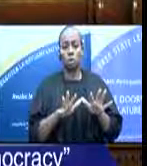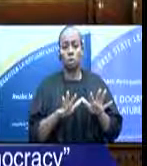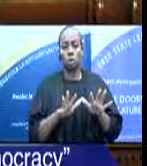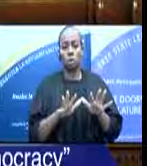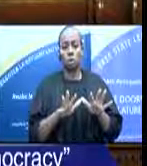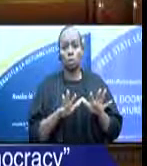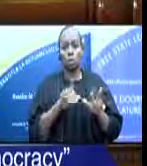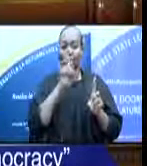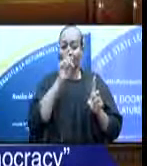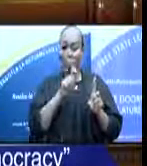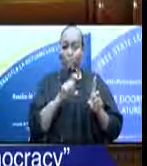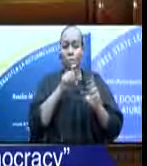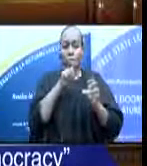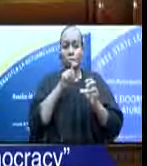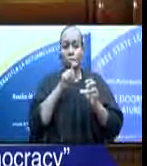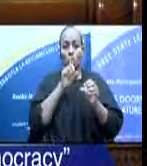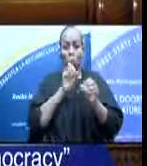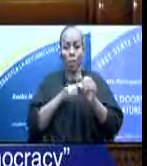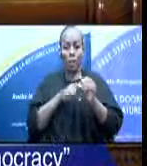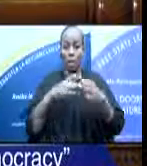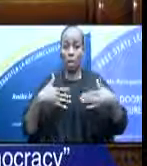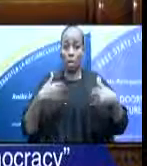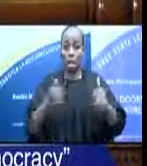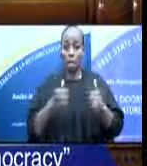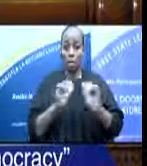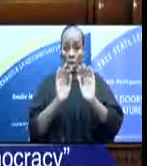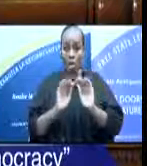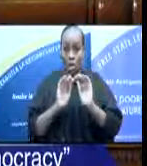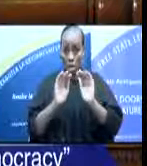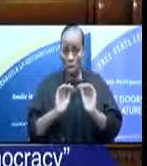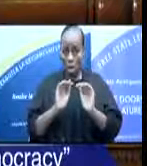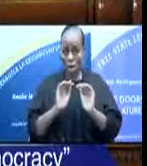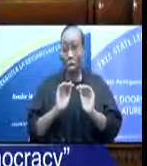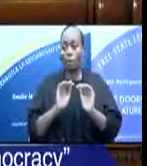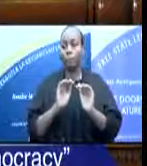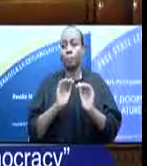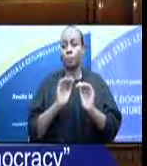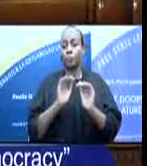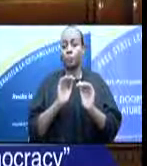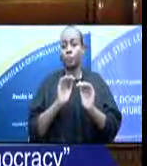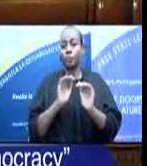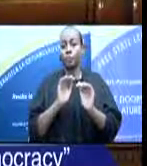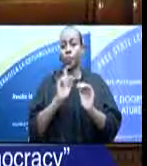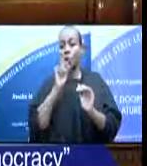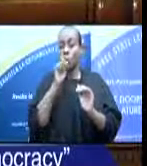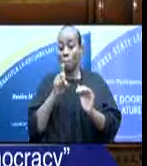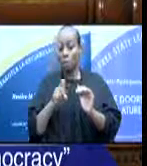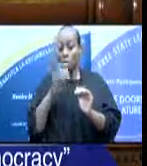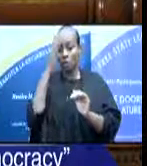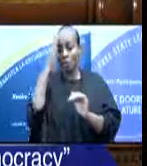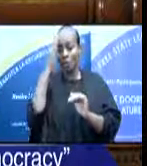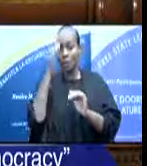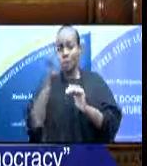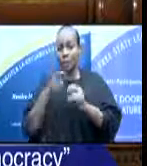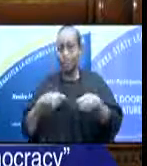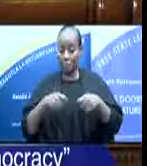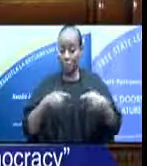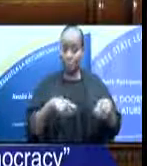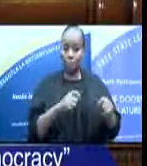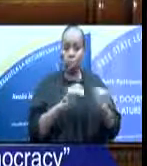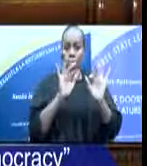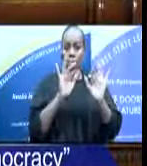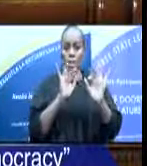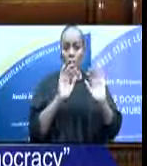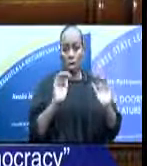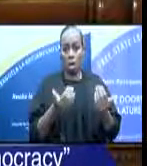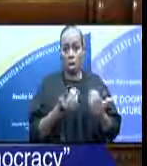They must receive quality health care at all times, and we must be able to see value for money in what is being delivered to our